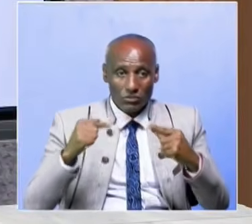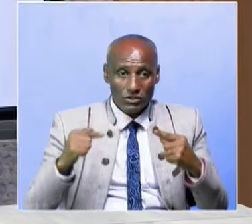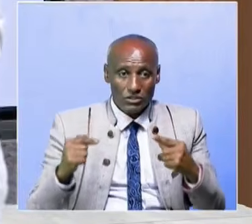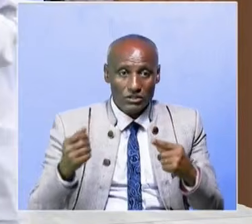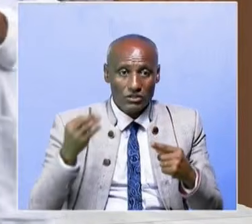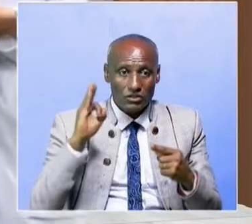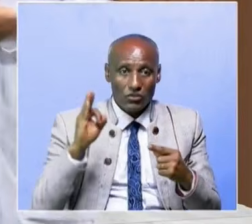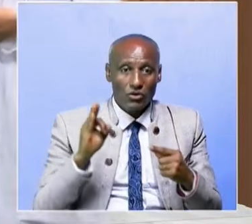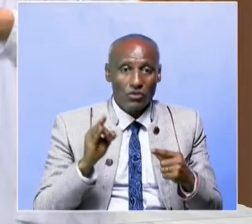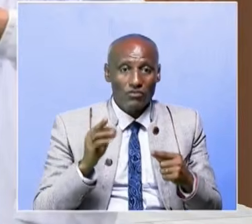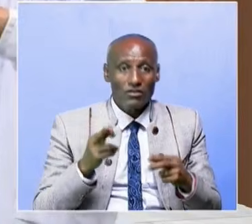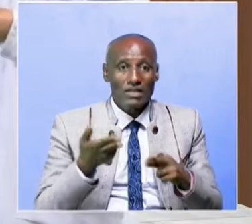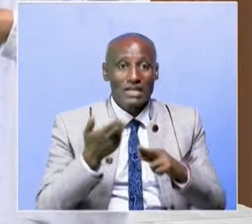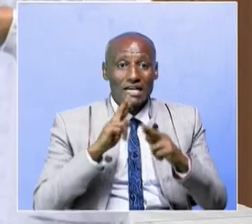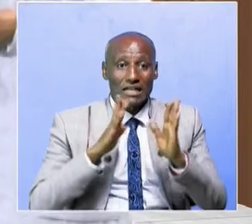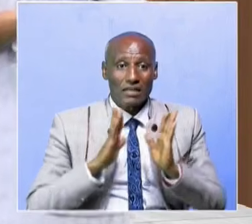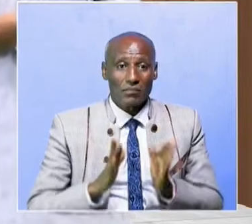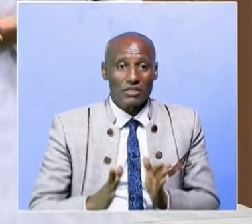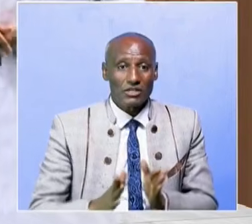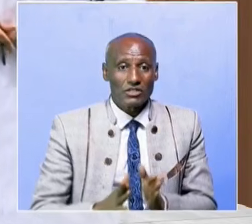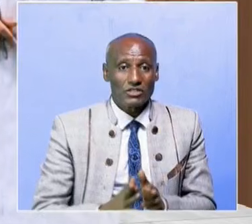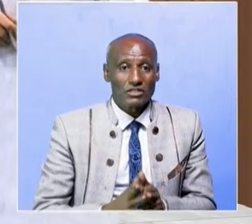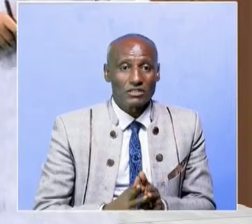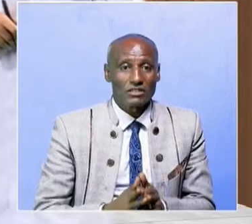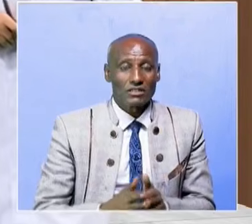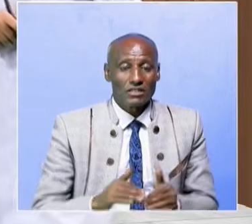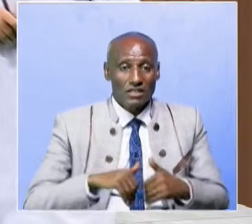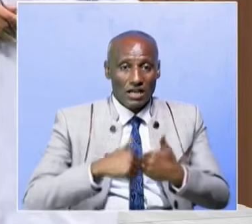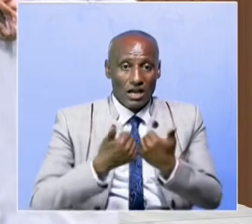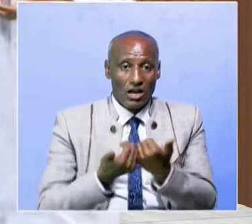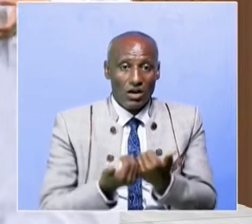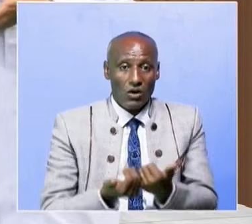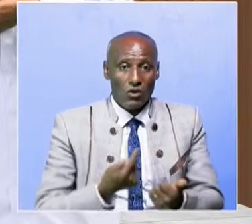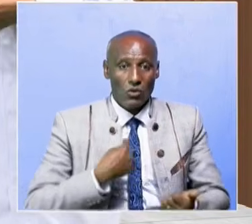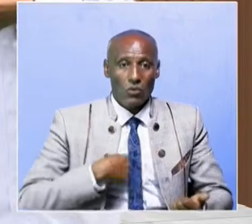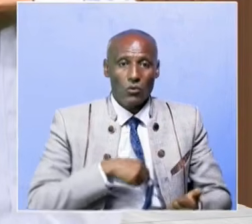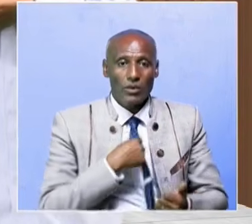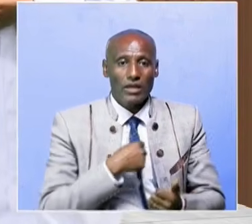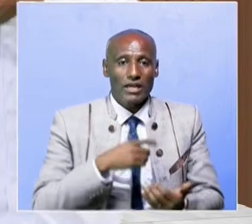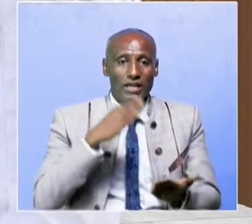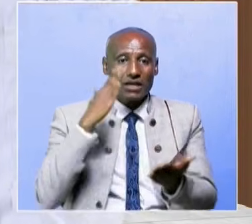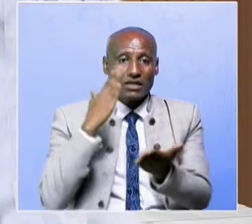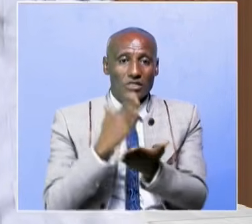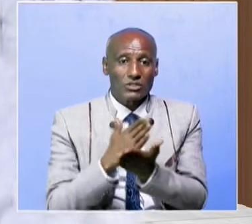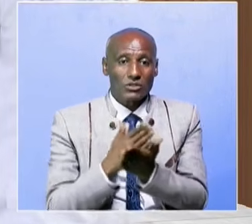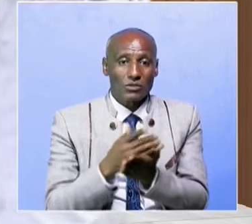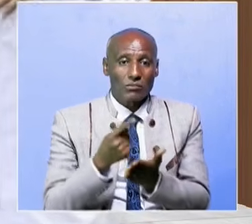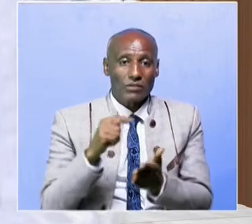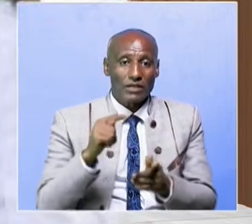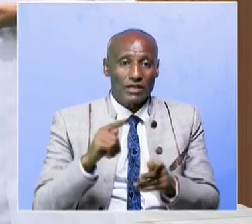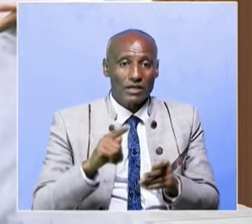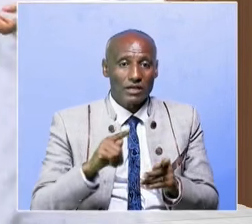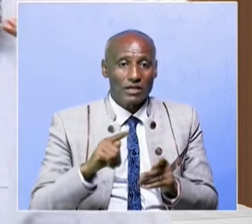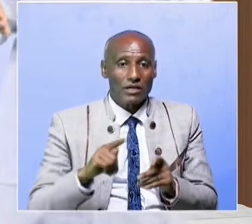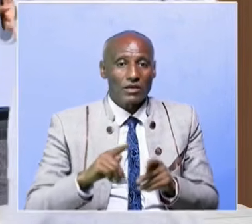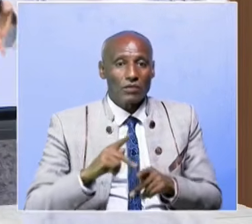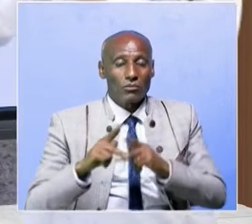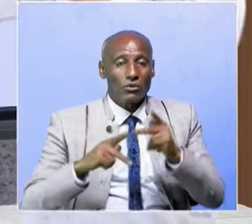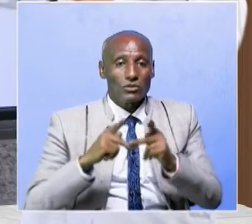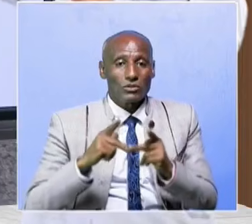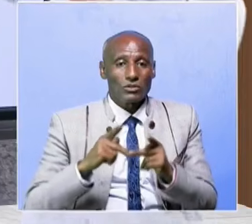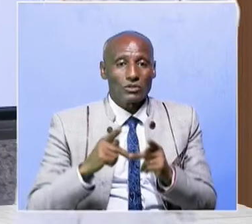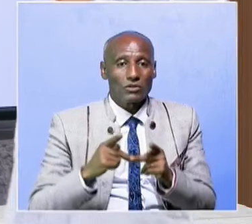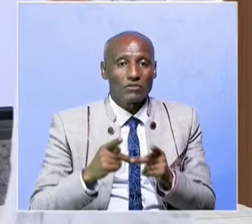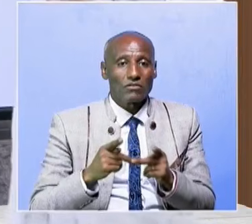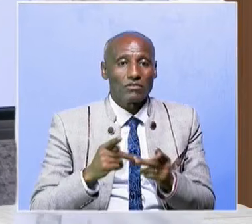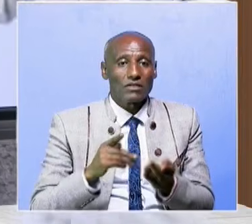remediation. In remediation, we talked about how we stop the process of making something go bad, right?